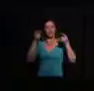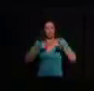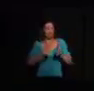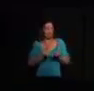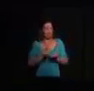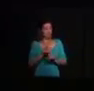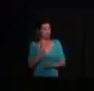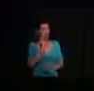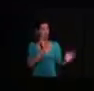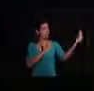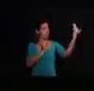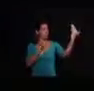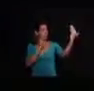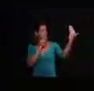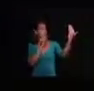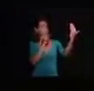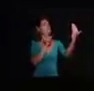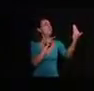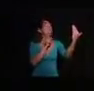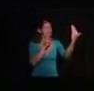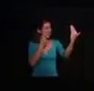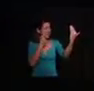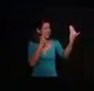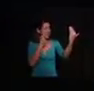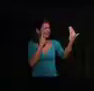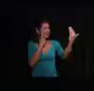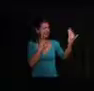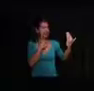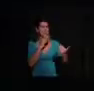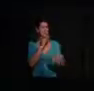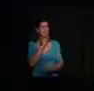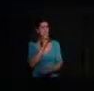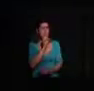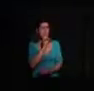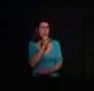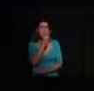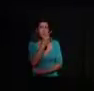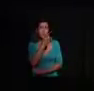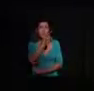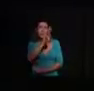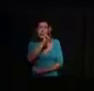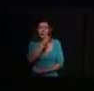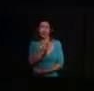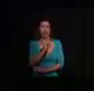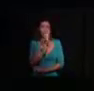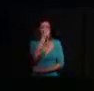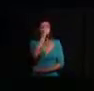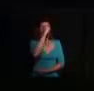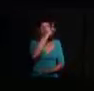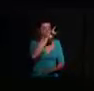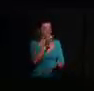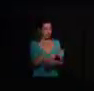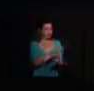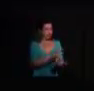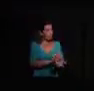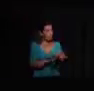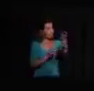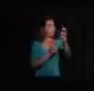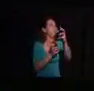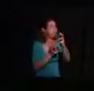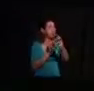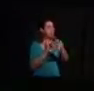wall, and he says, "My goodness, I look like an ancient hermit." And there he had a self-revelation. His whole life began to